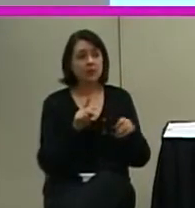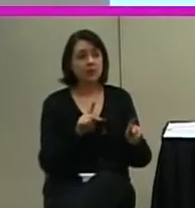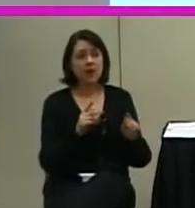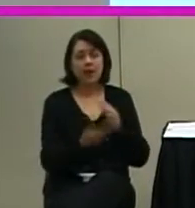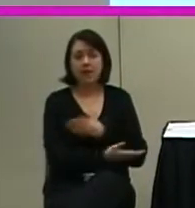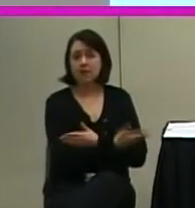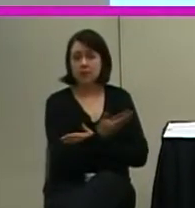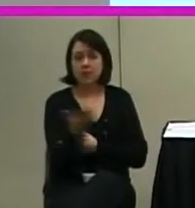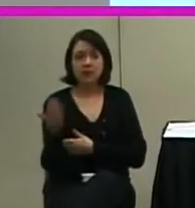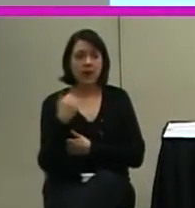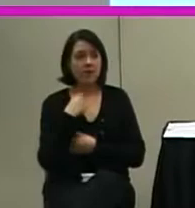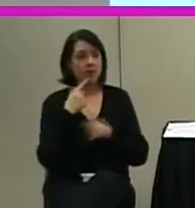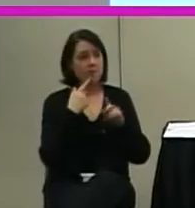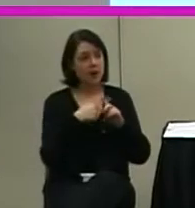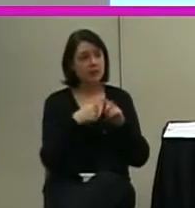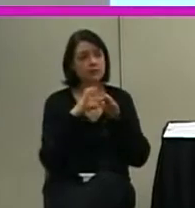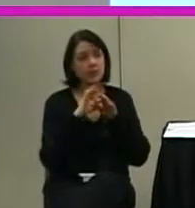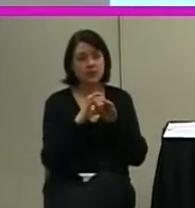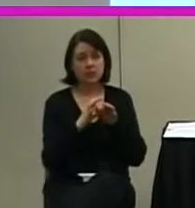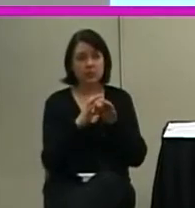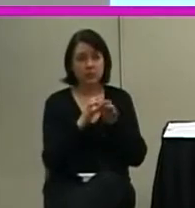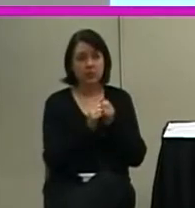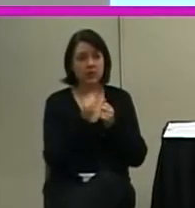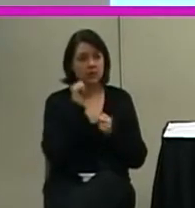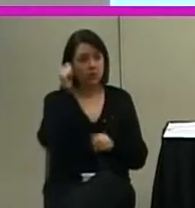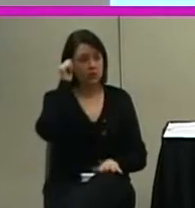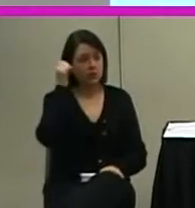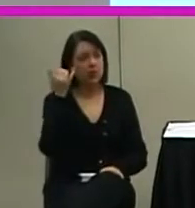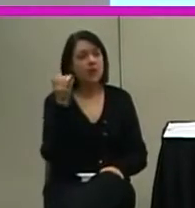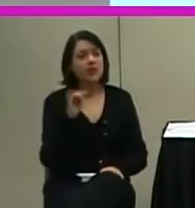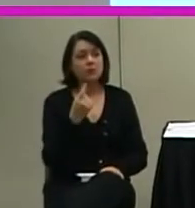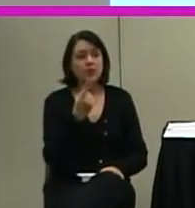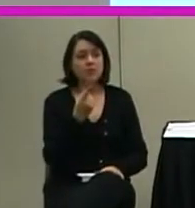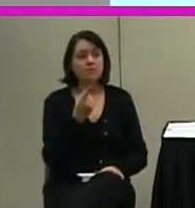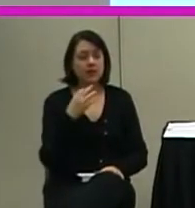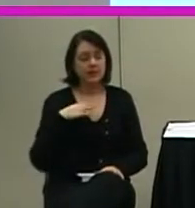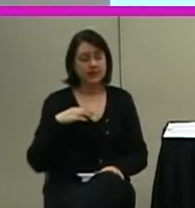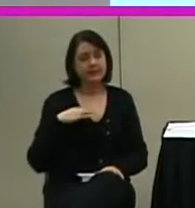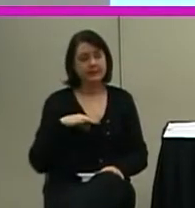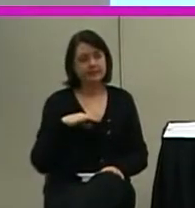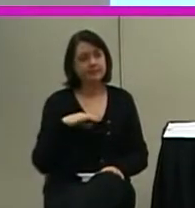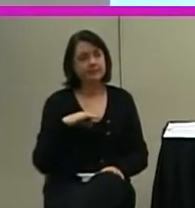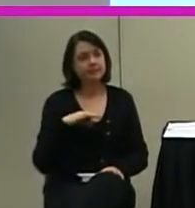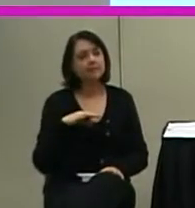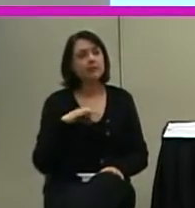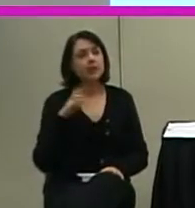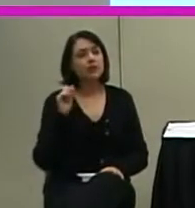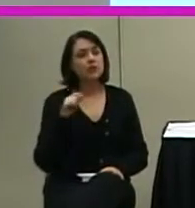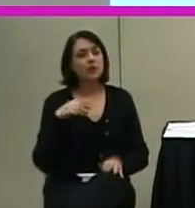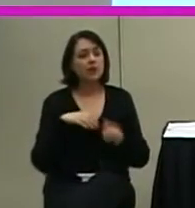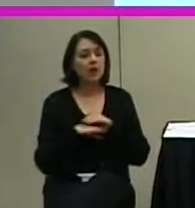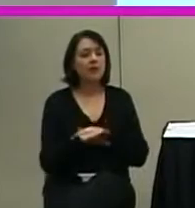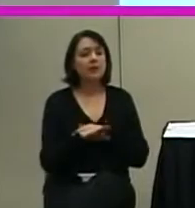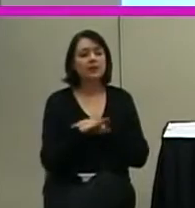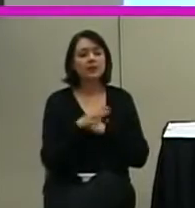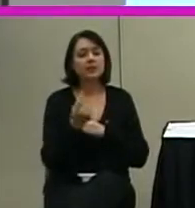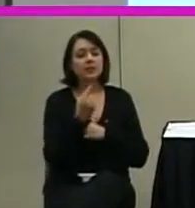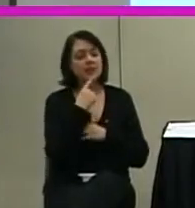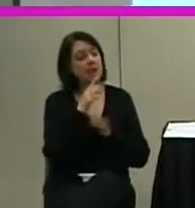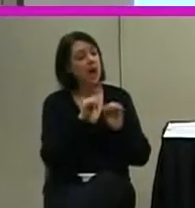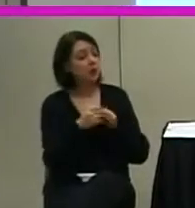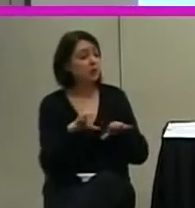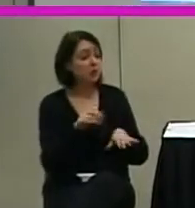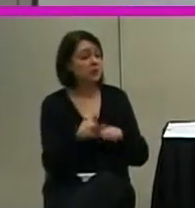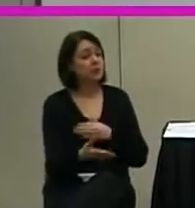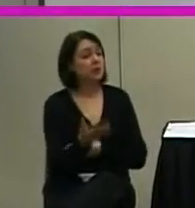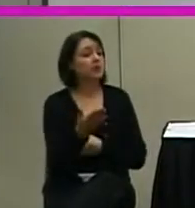every morning to have a positive relationship with an adult. That's one of the big benefits of it, I think, is that you get to come in and somebody gets to say, how you doing